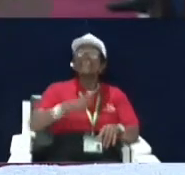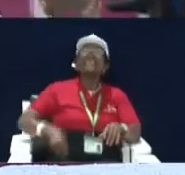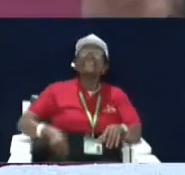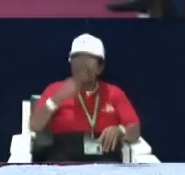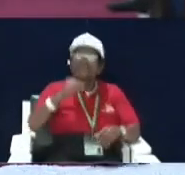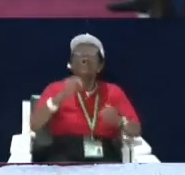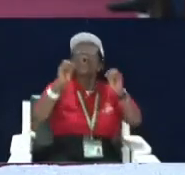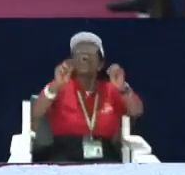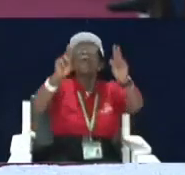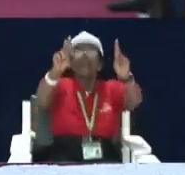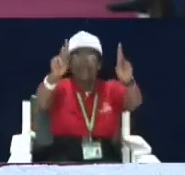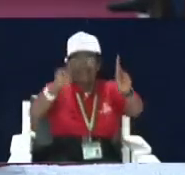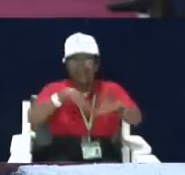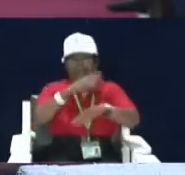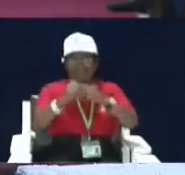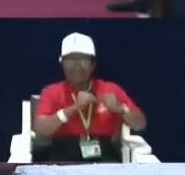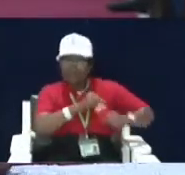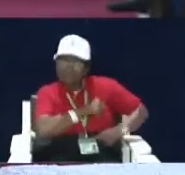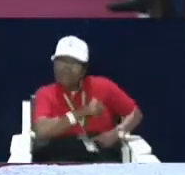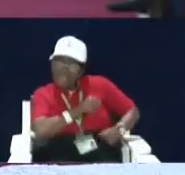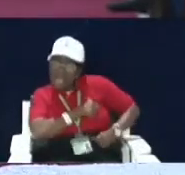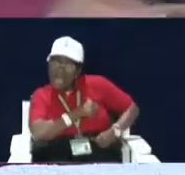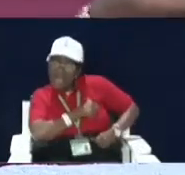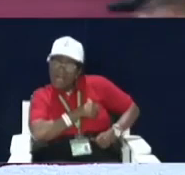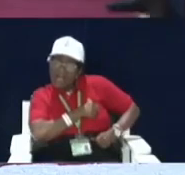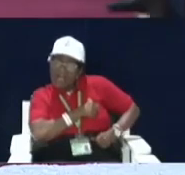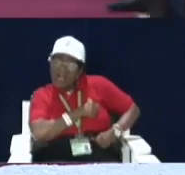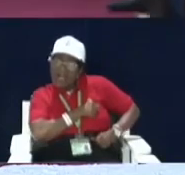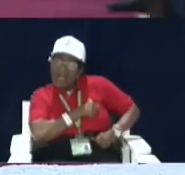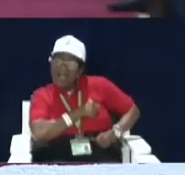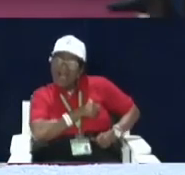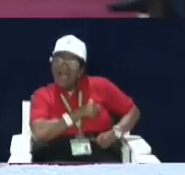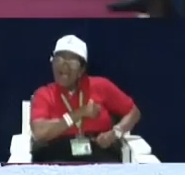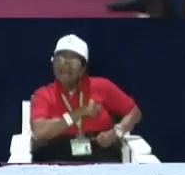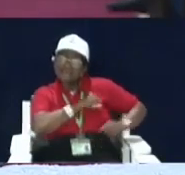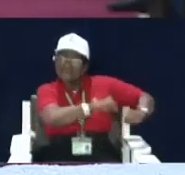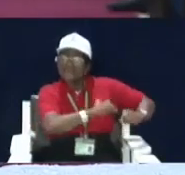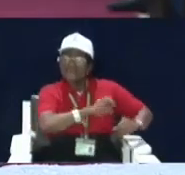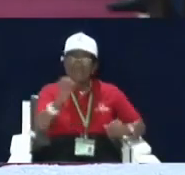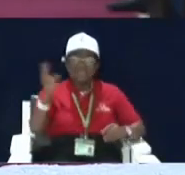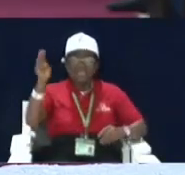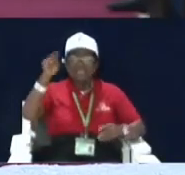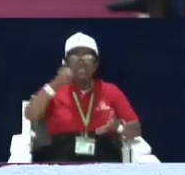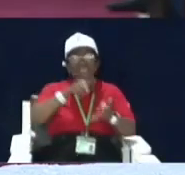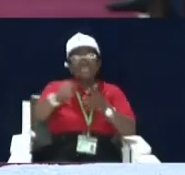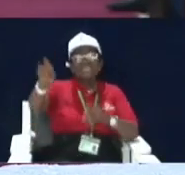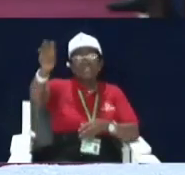the soldiers who were guarding him, kill them.